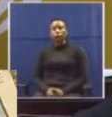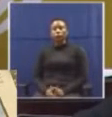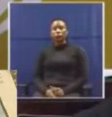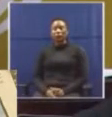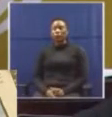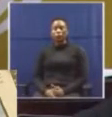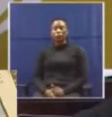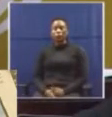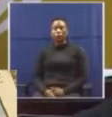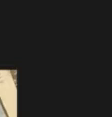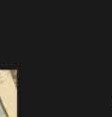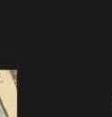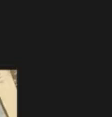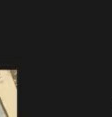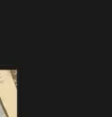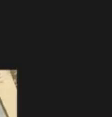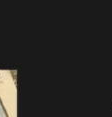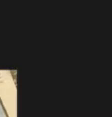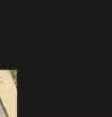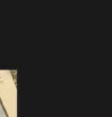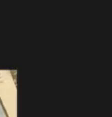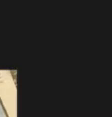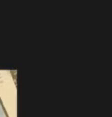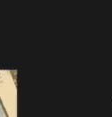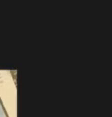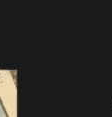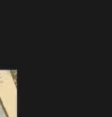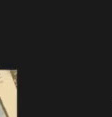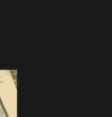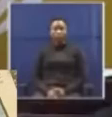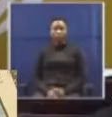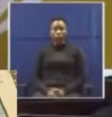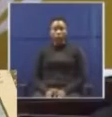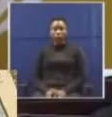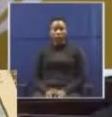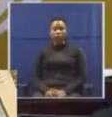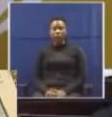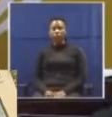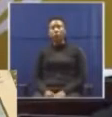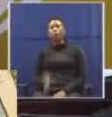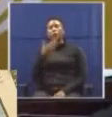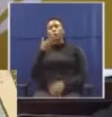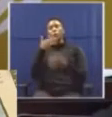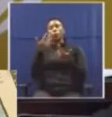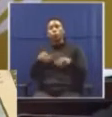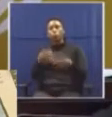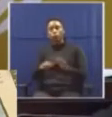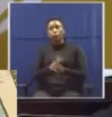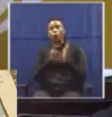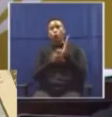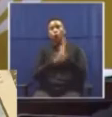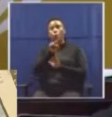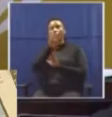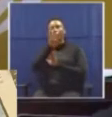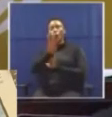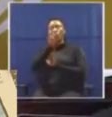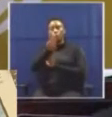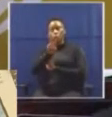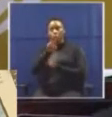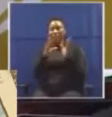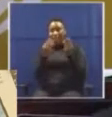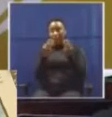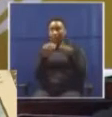Minister, Okay. thank you very much. I've already used Rule 142, number